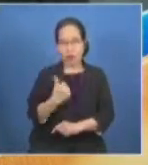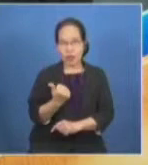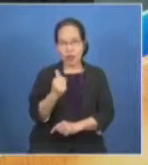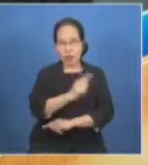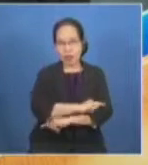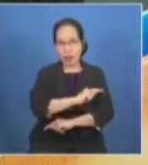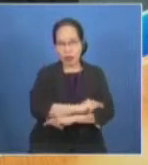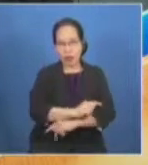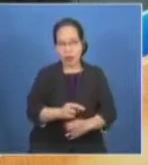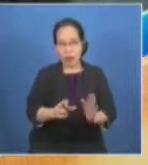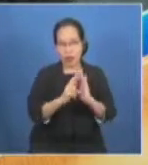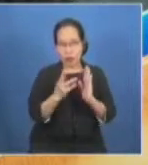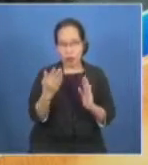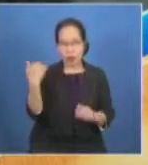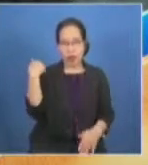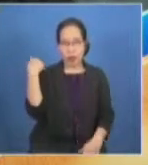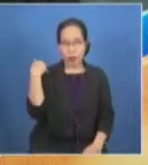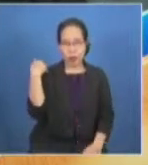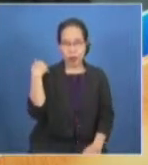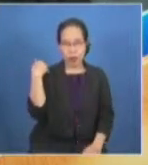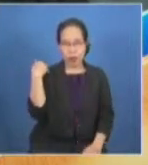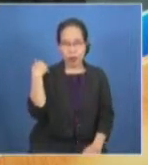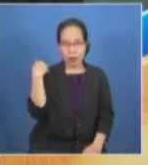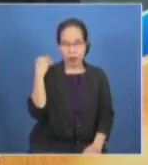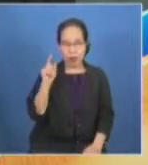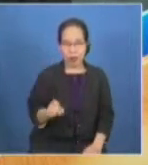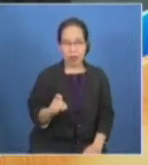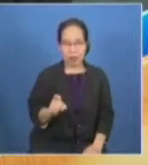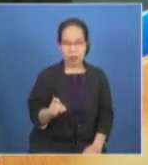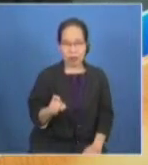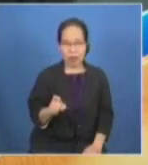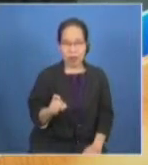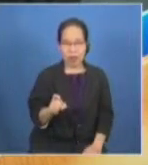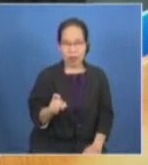Why did you request for that, Chairman?